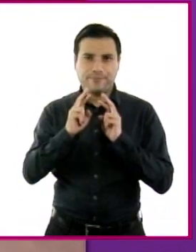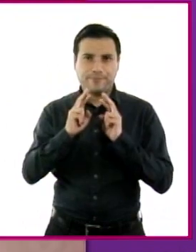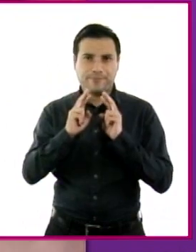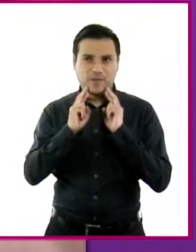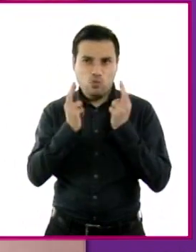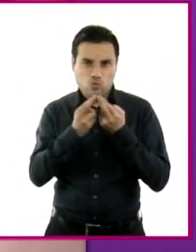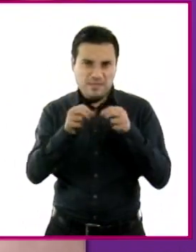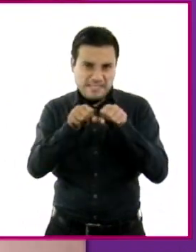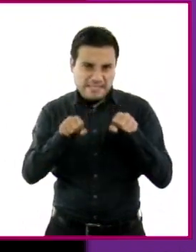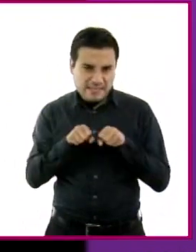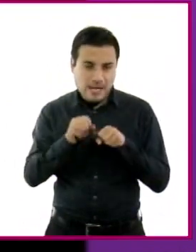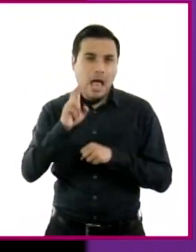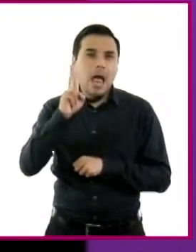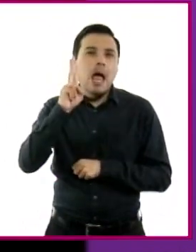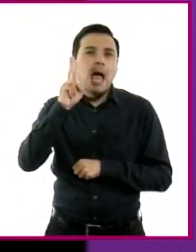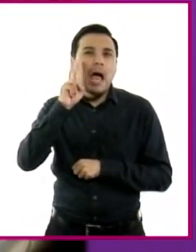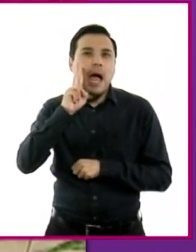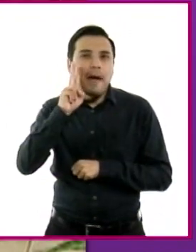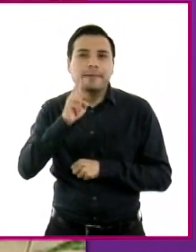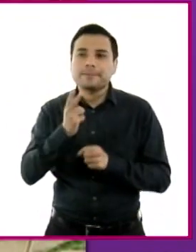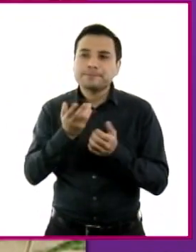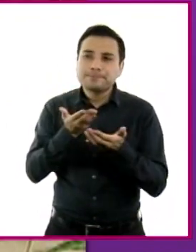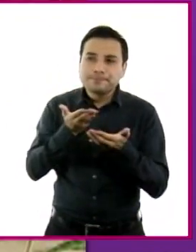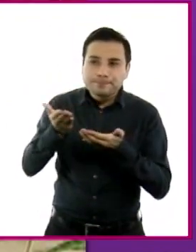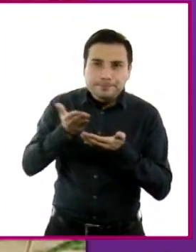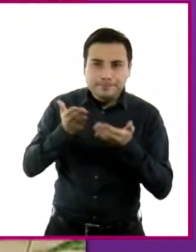what the other team did.